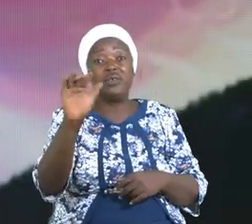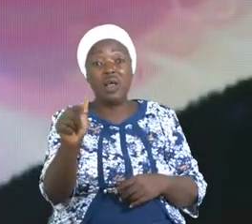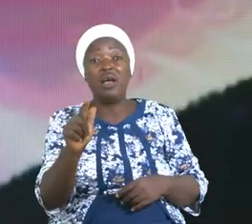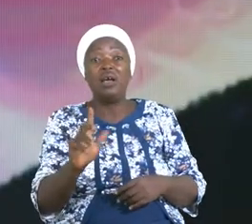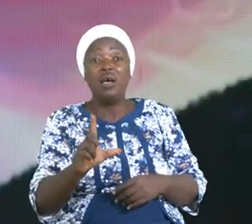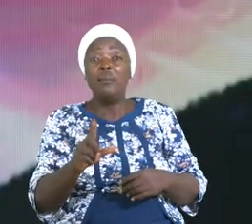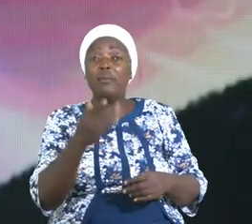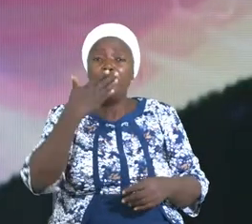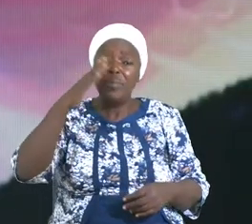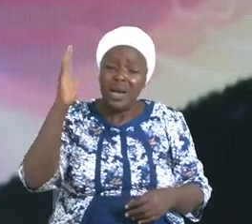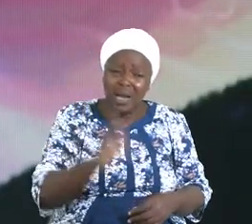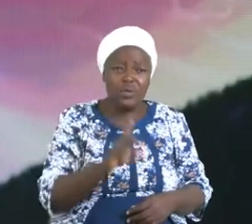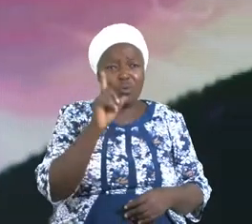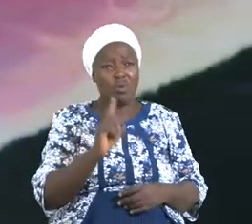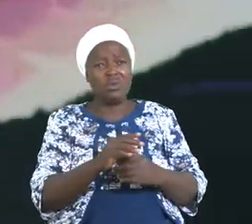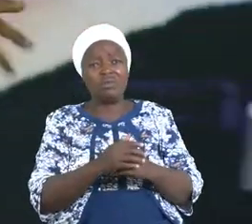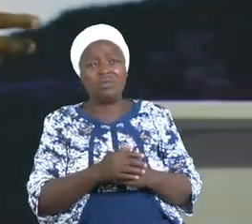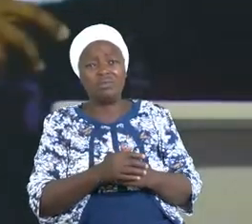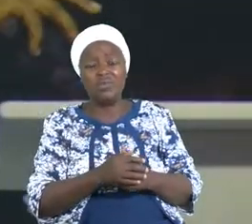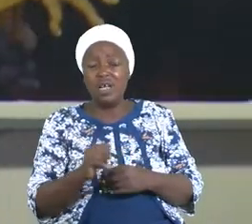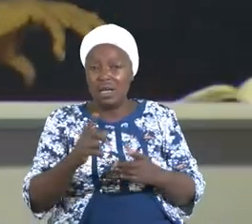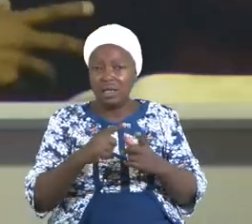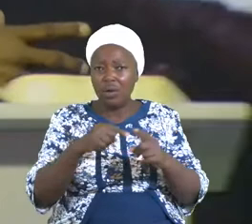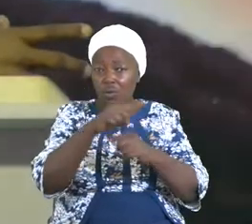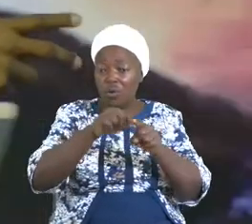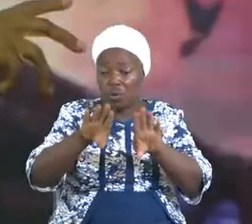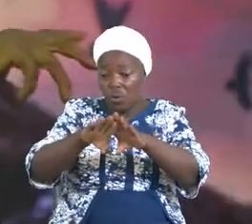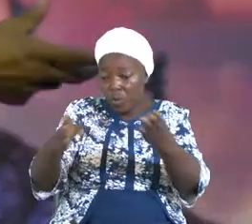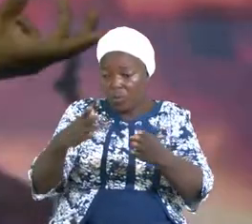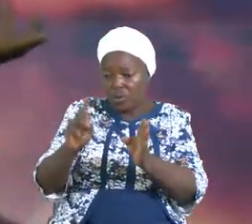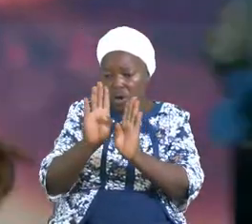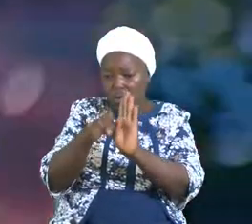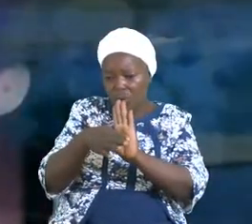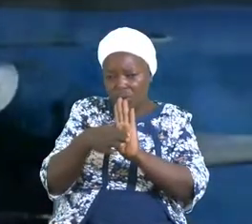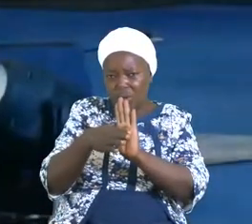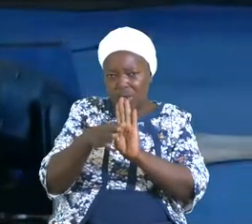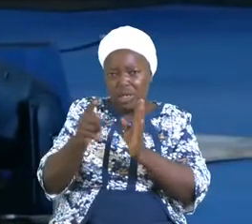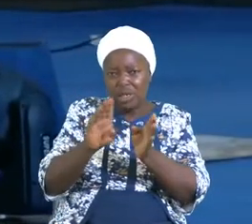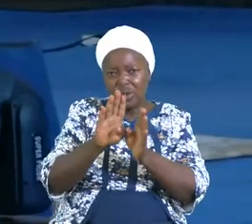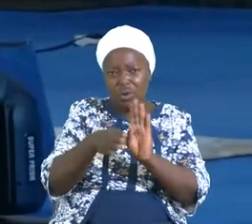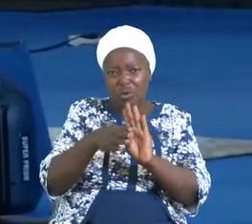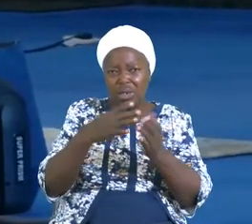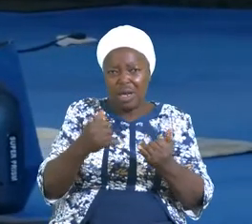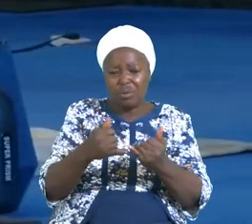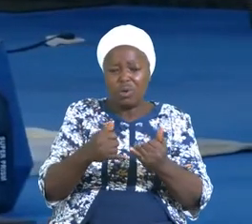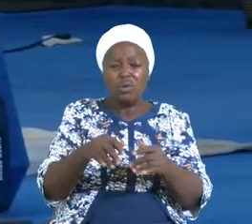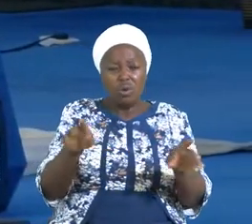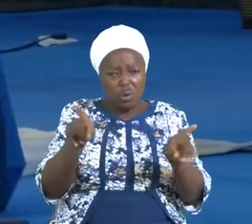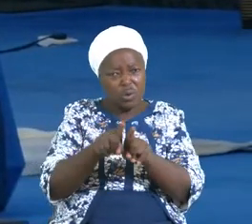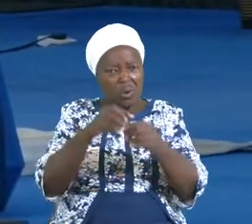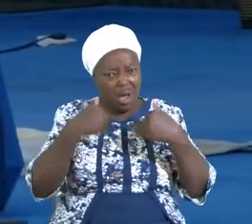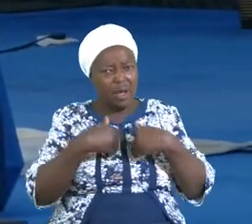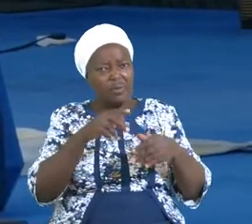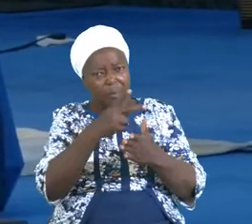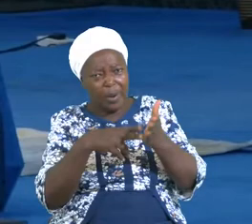bacteria, when you open the doorknob also has part of the